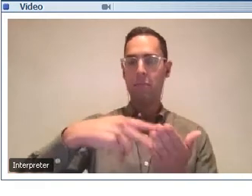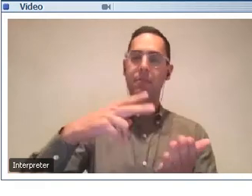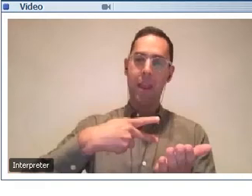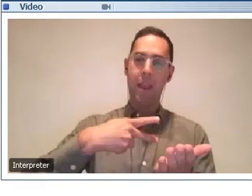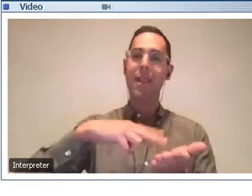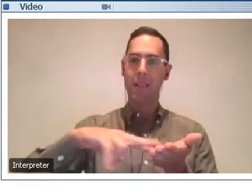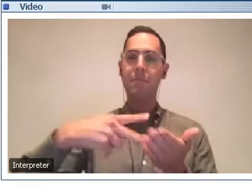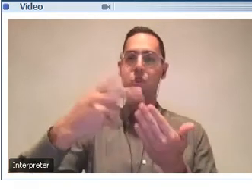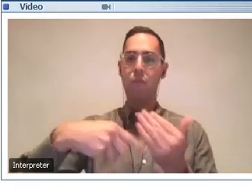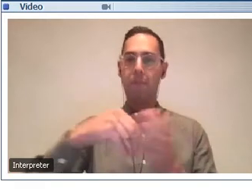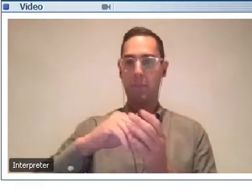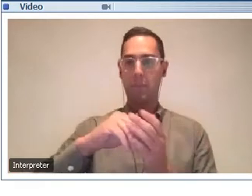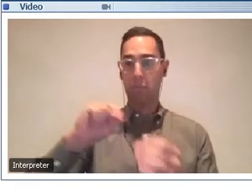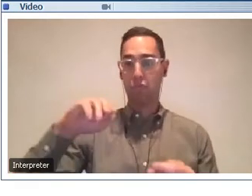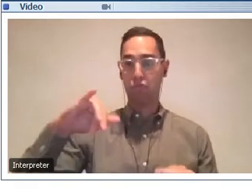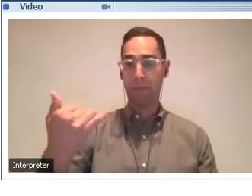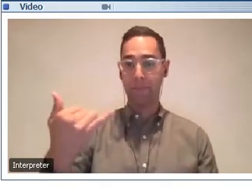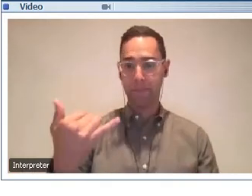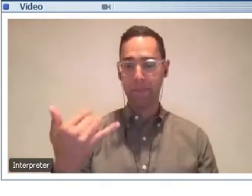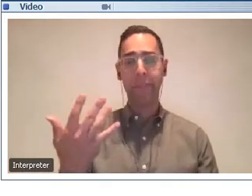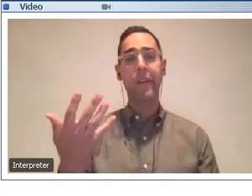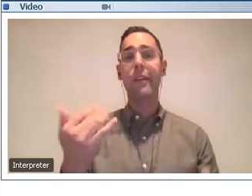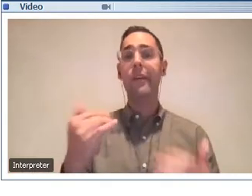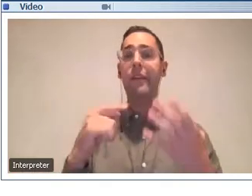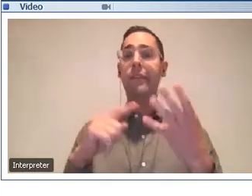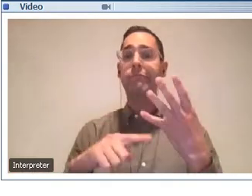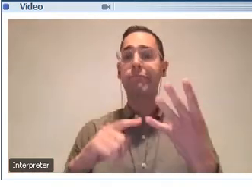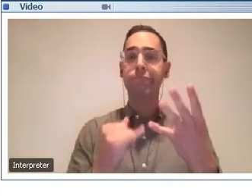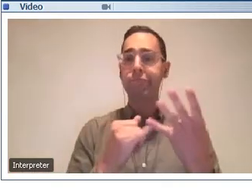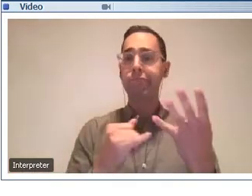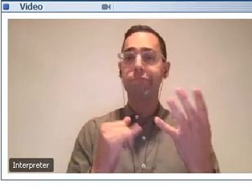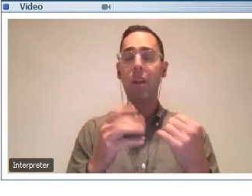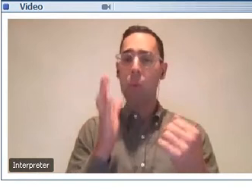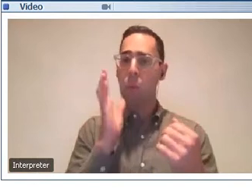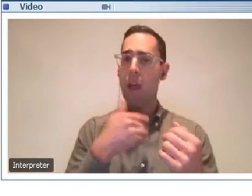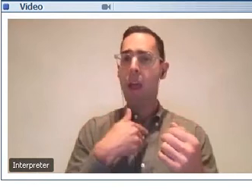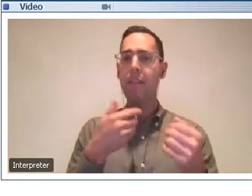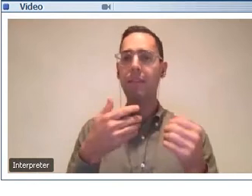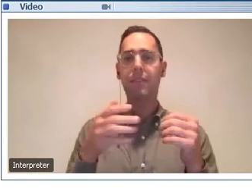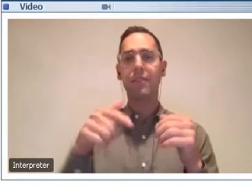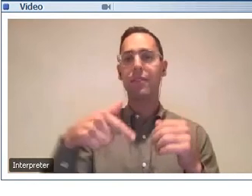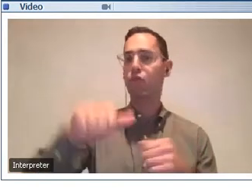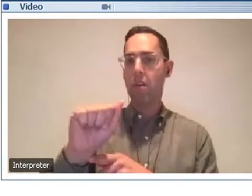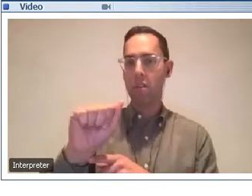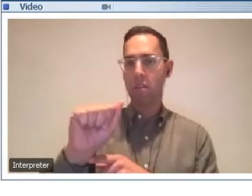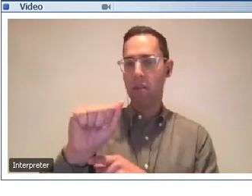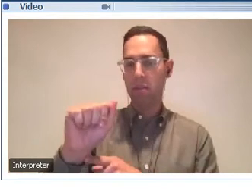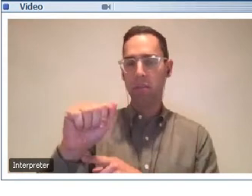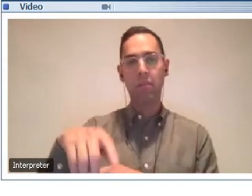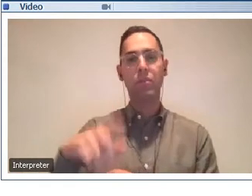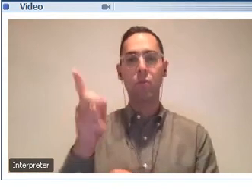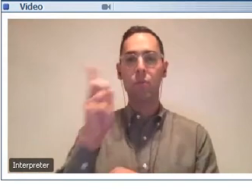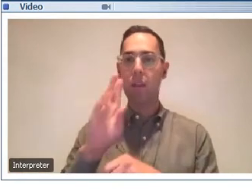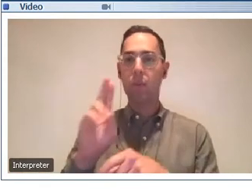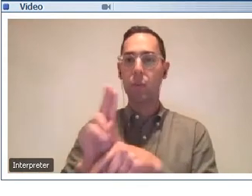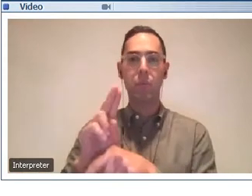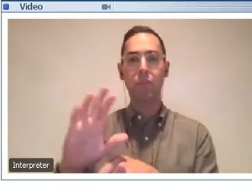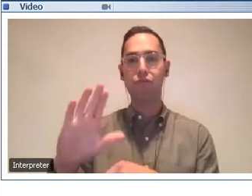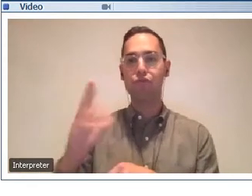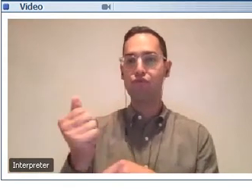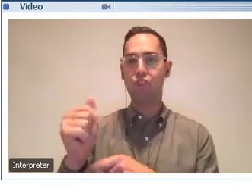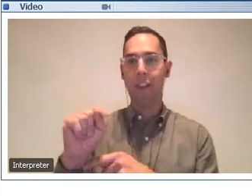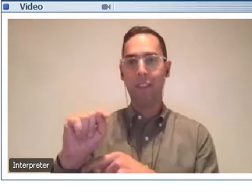answers, and you can go ahead and enter questions at any point using the chat feature, and then we'll also take any questions that you